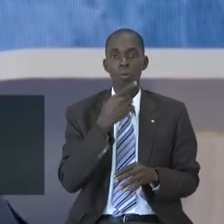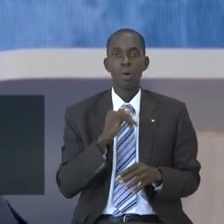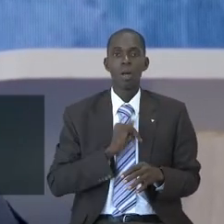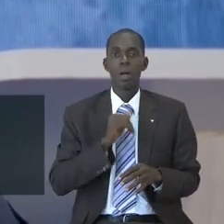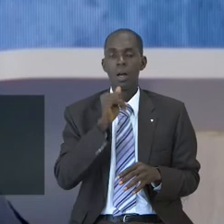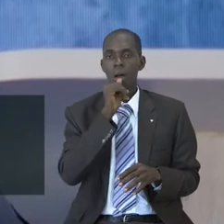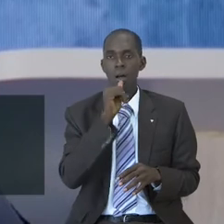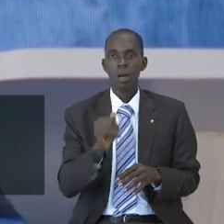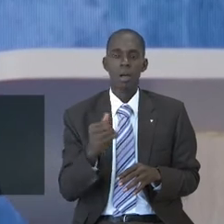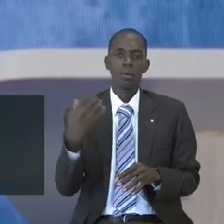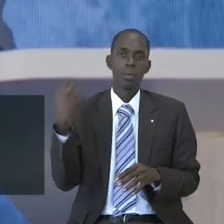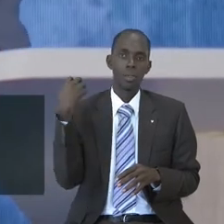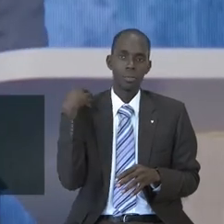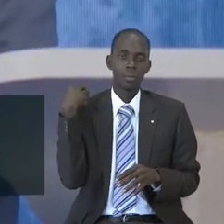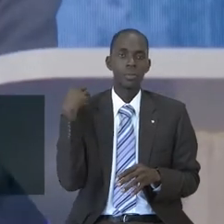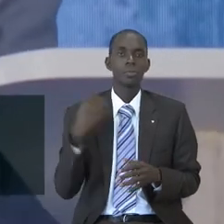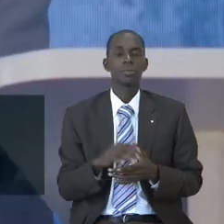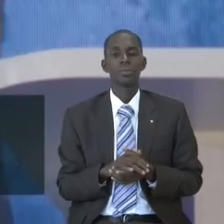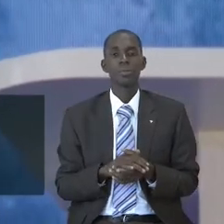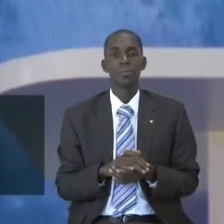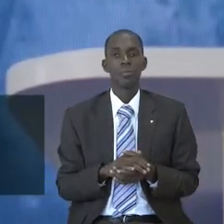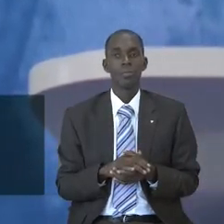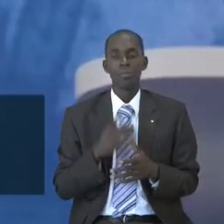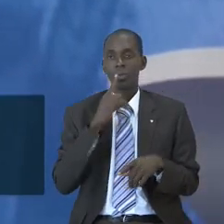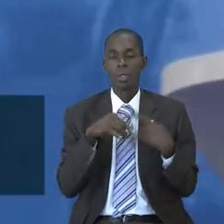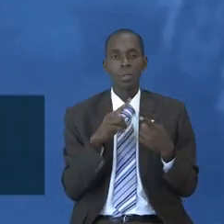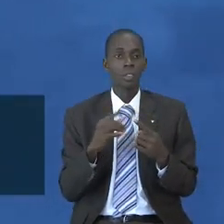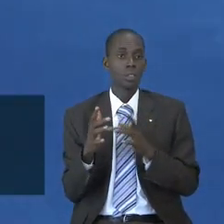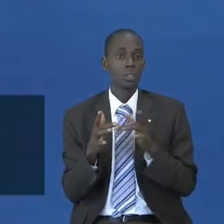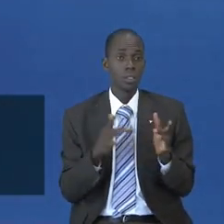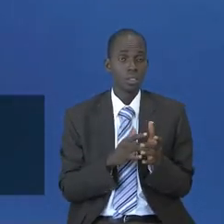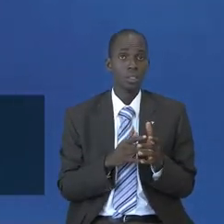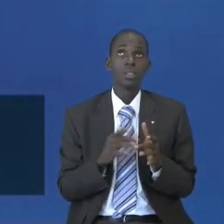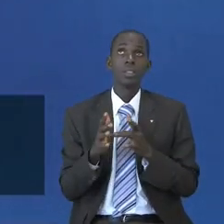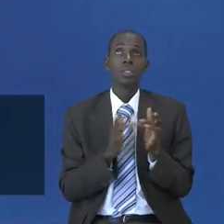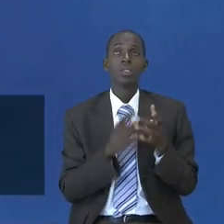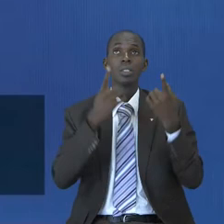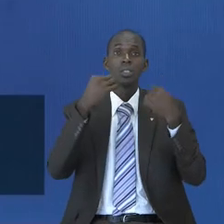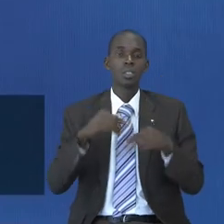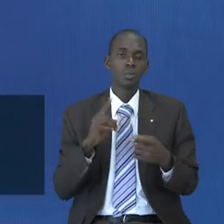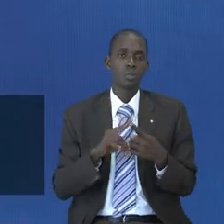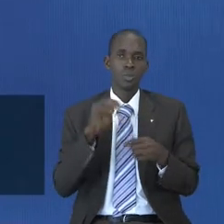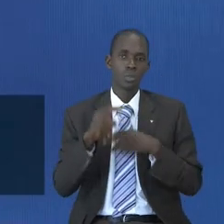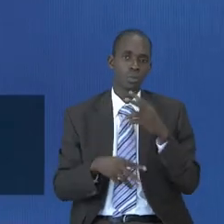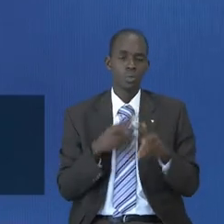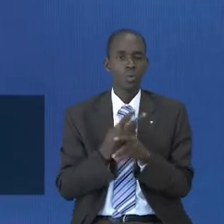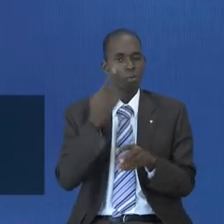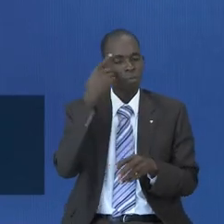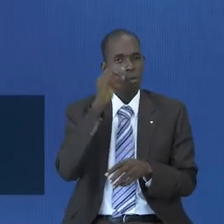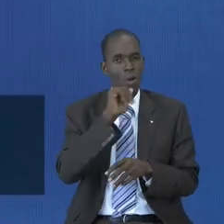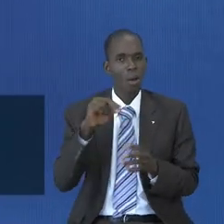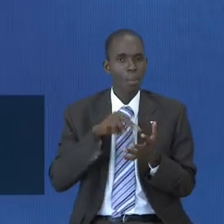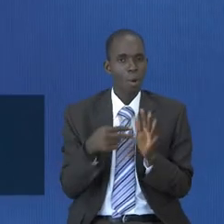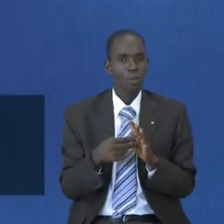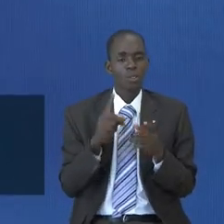whom I am chief. He's talking about Jesus. He came to the world for a purpose, to